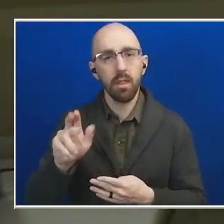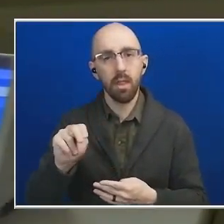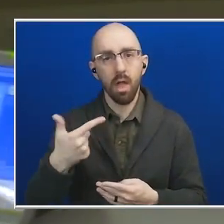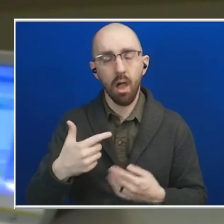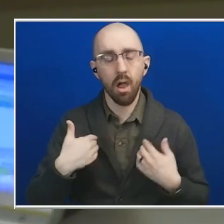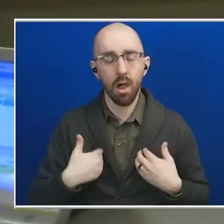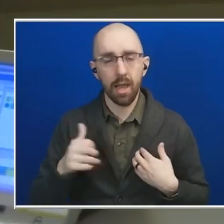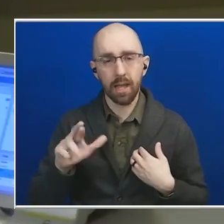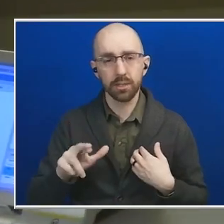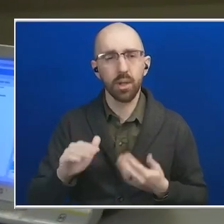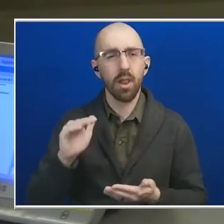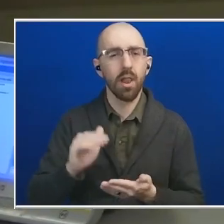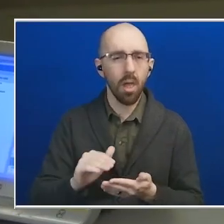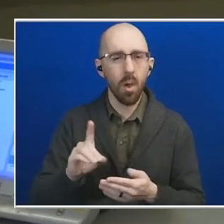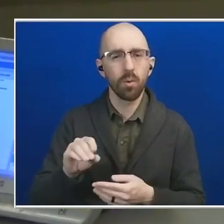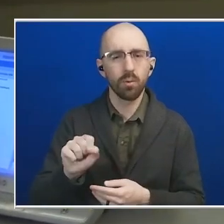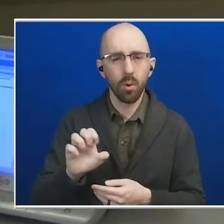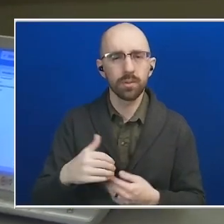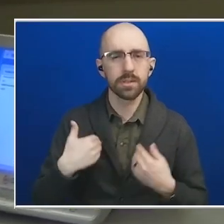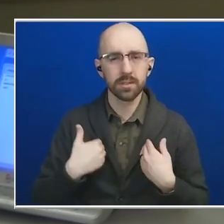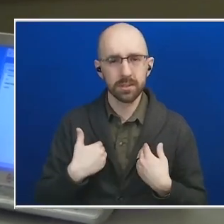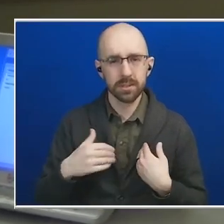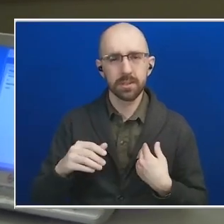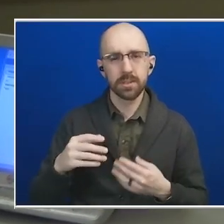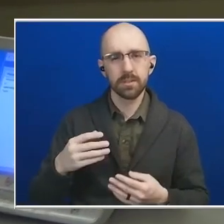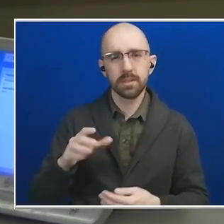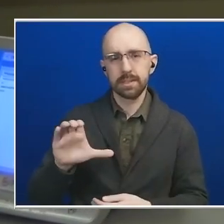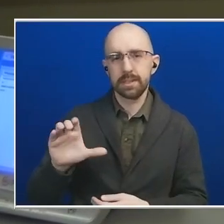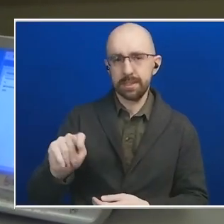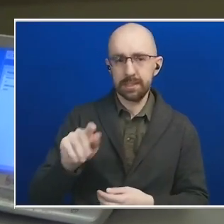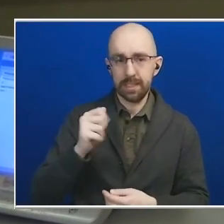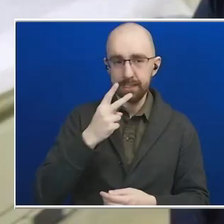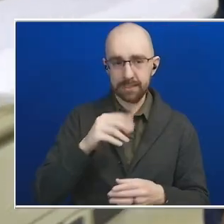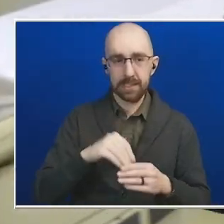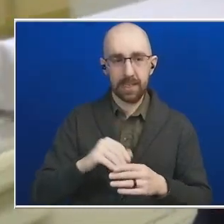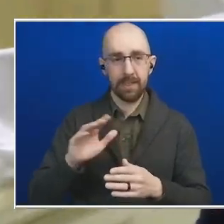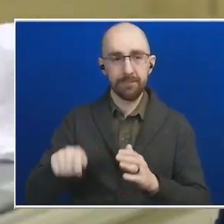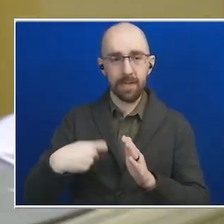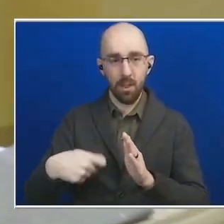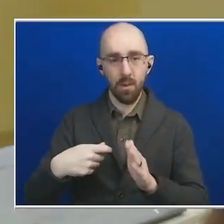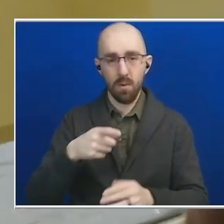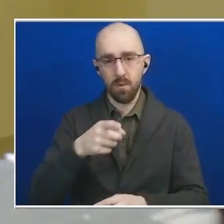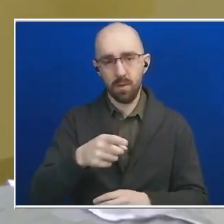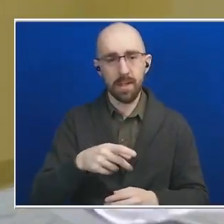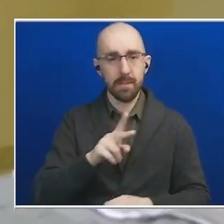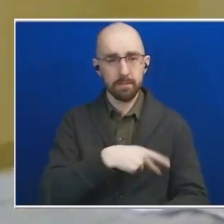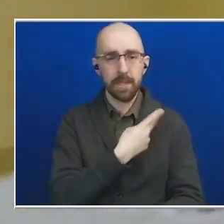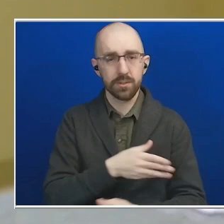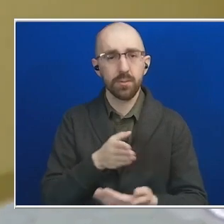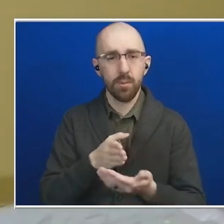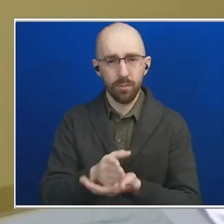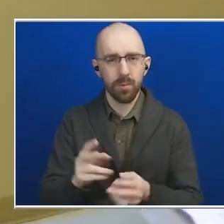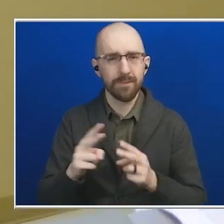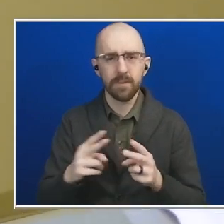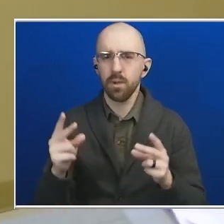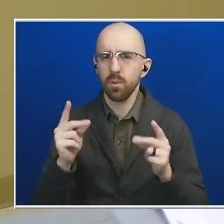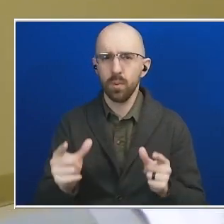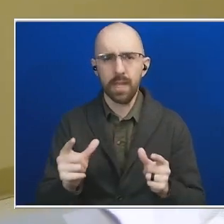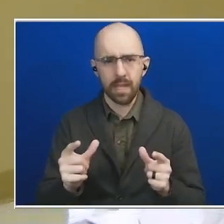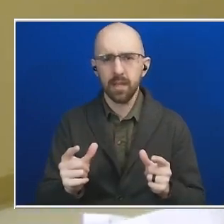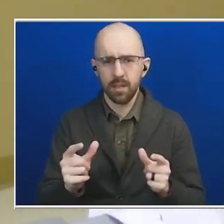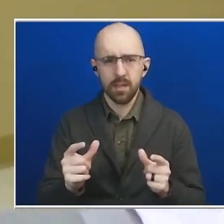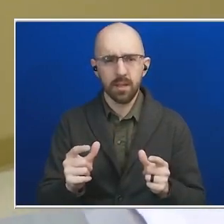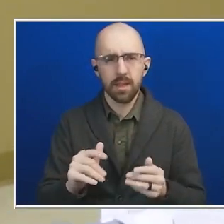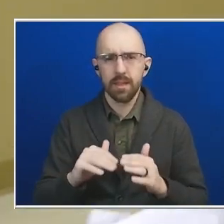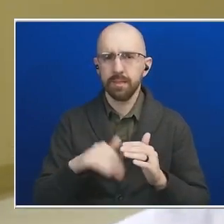cancer screening CT. As you can see here in the video, it's a patient undergoing this. It's a very quick, less than a minute